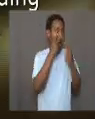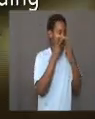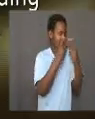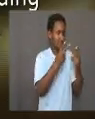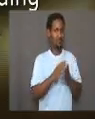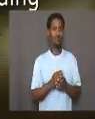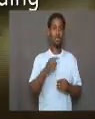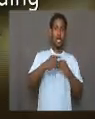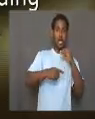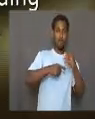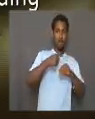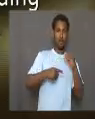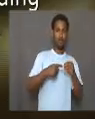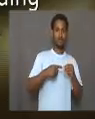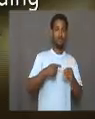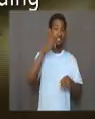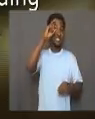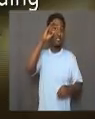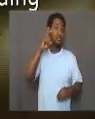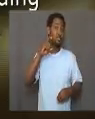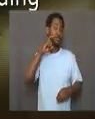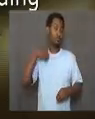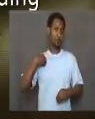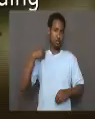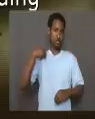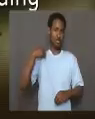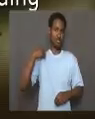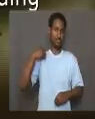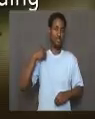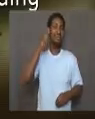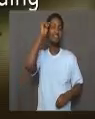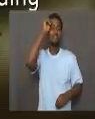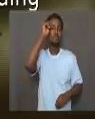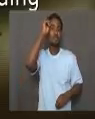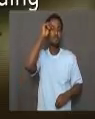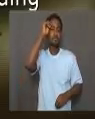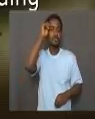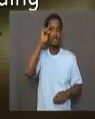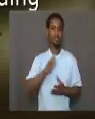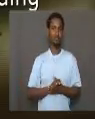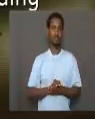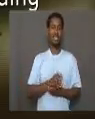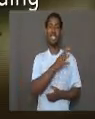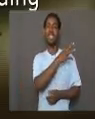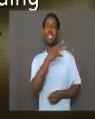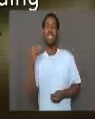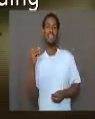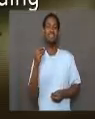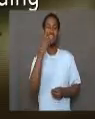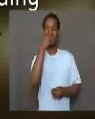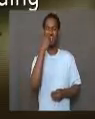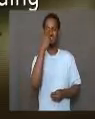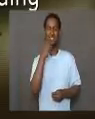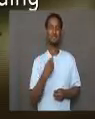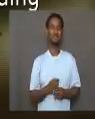views about sexual health, traditional rituals, and